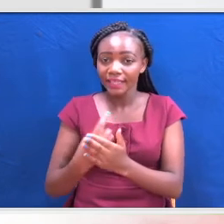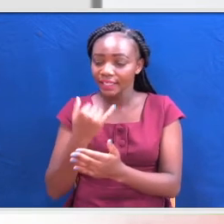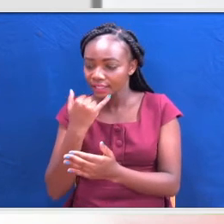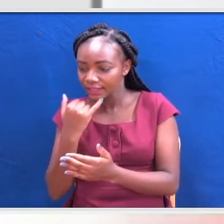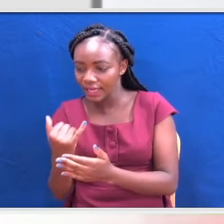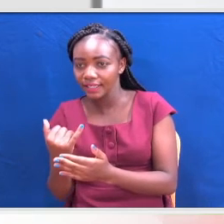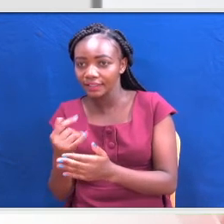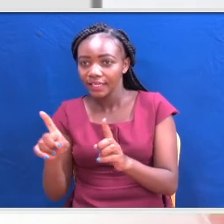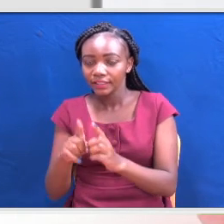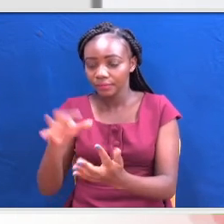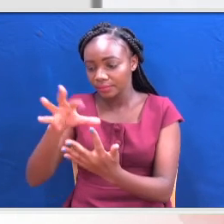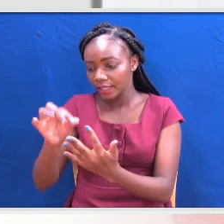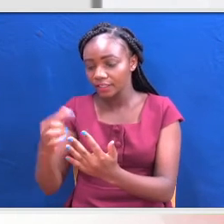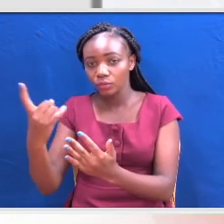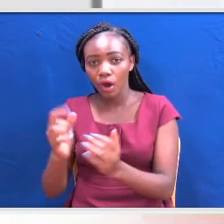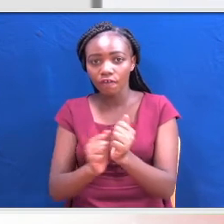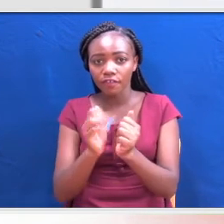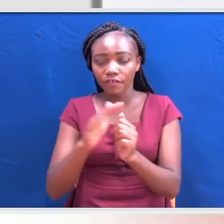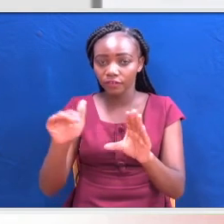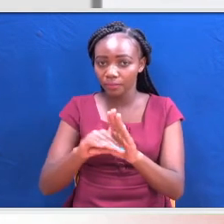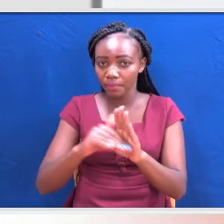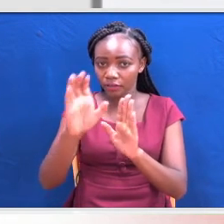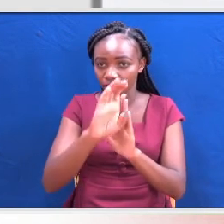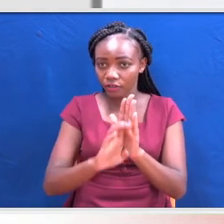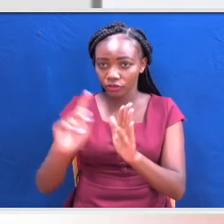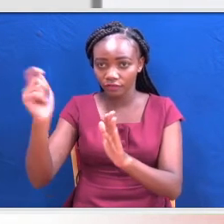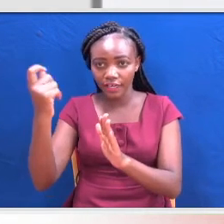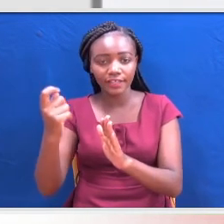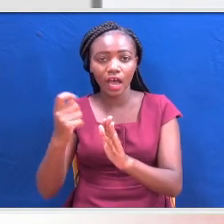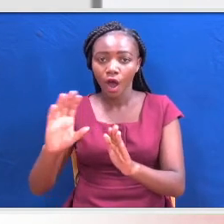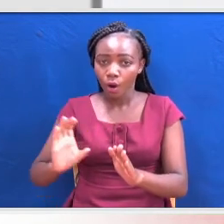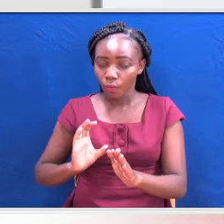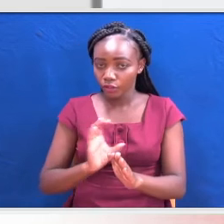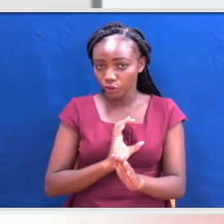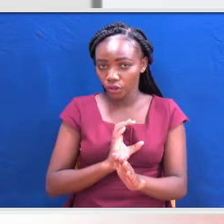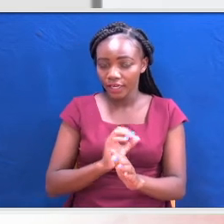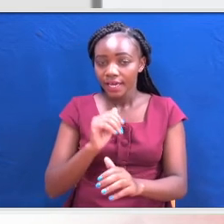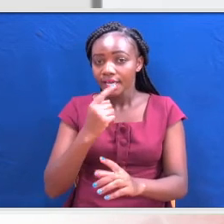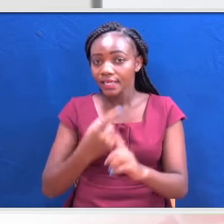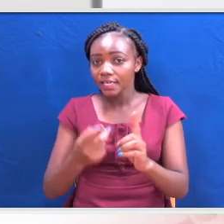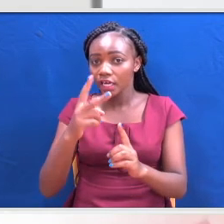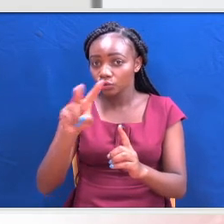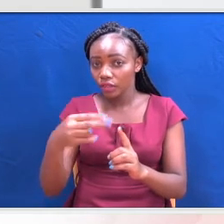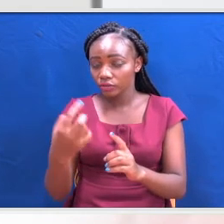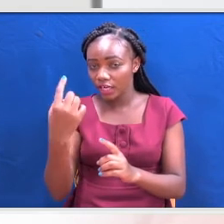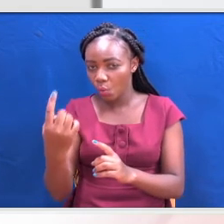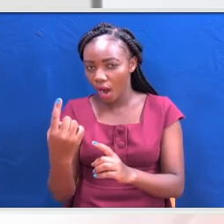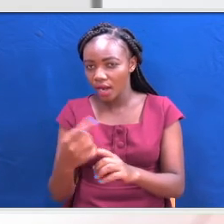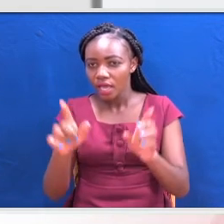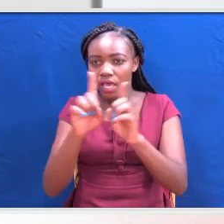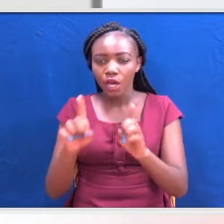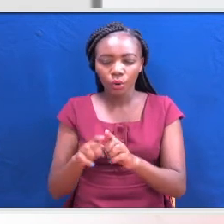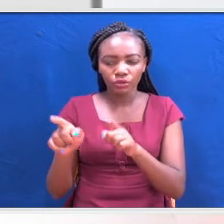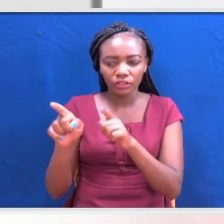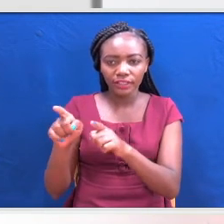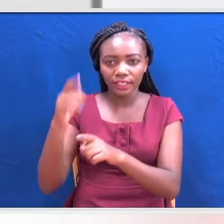was selected as one of the 15 members of the Constitution of Kenya Review Commission in 2001. But allegations that she is not